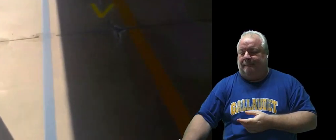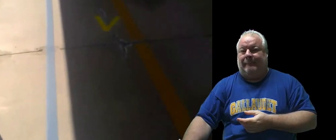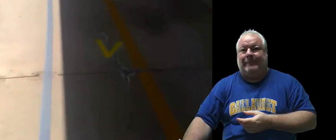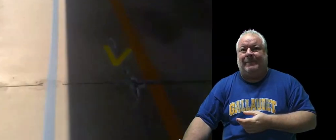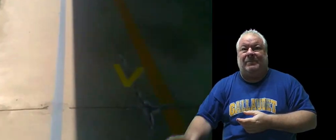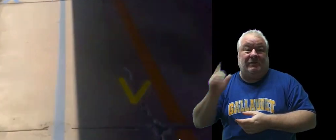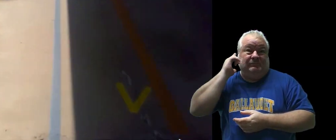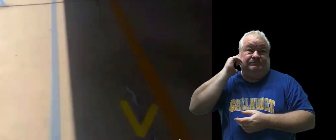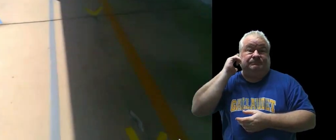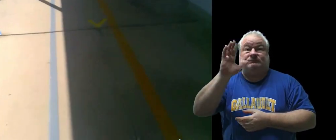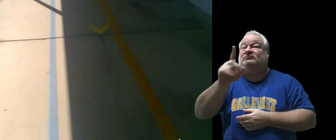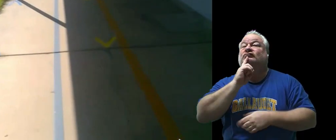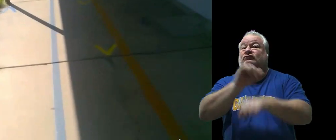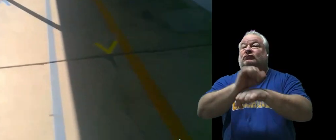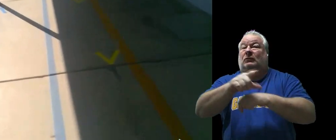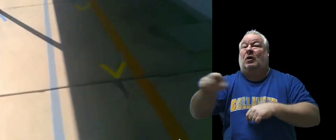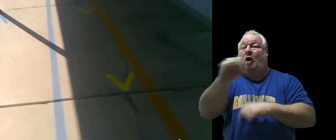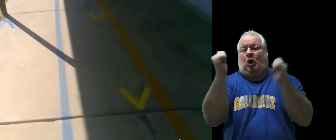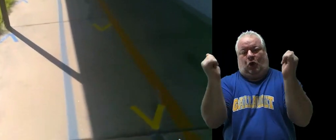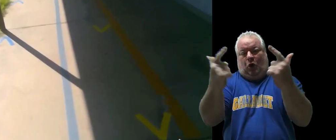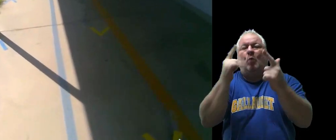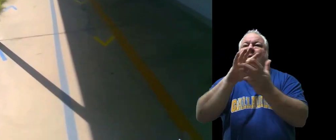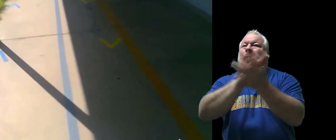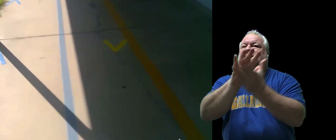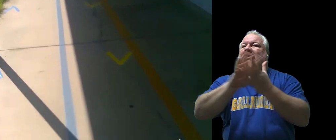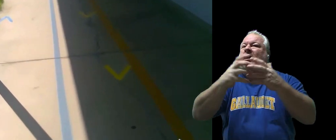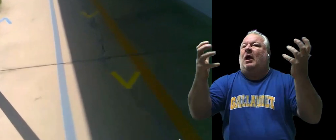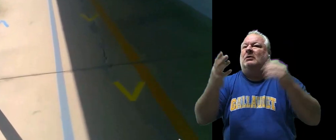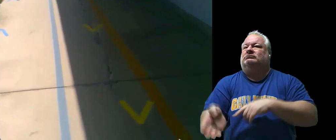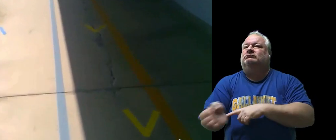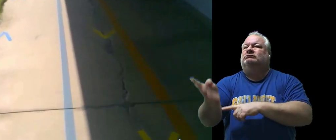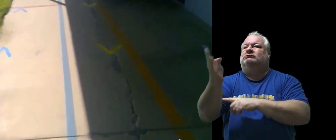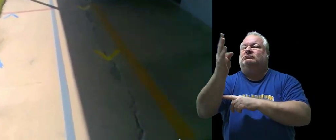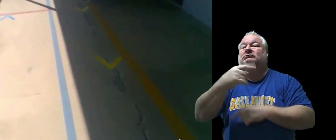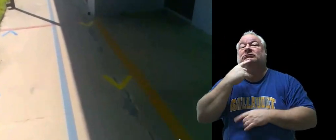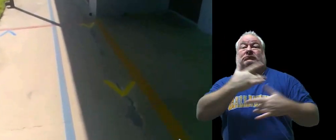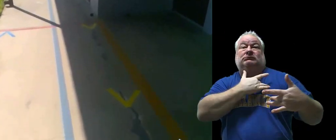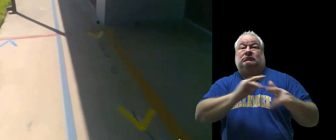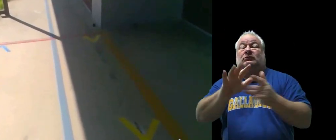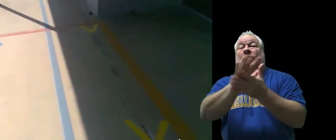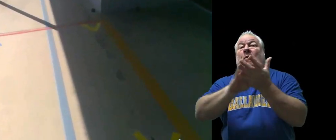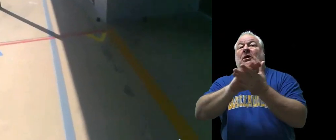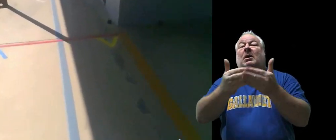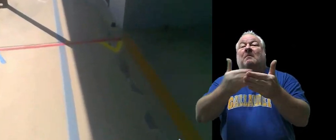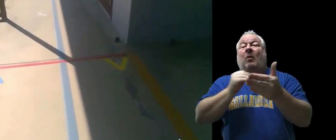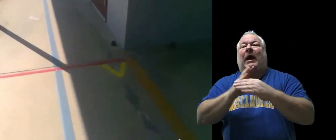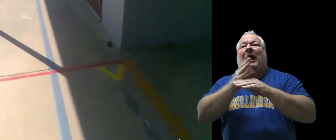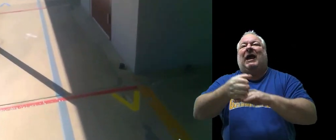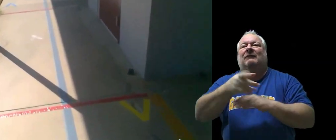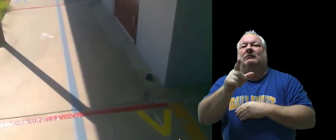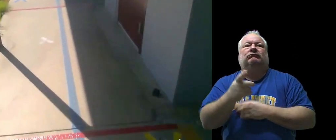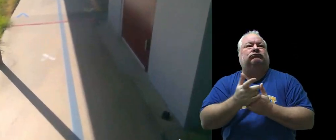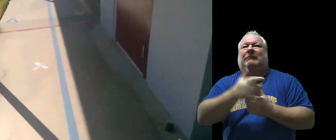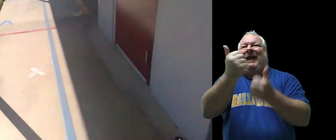And yes, we will be washing our hands quite a bit. The phrase is wash your hands before